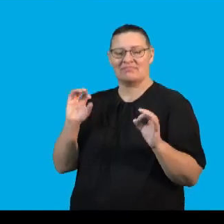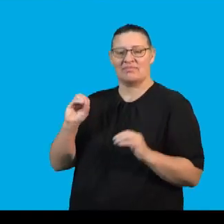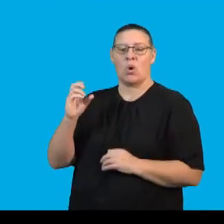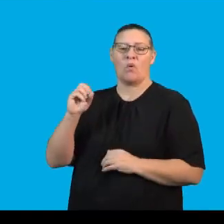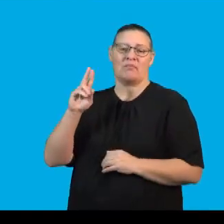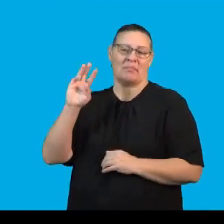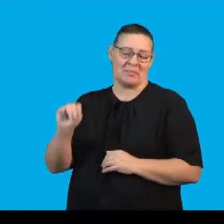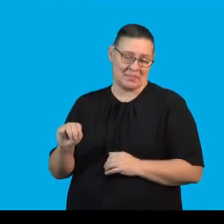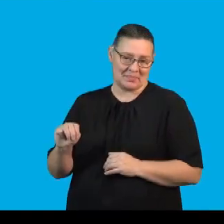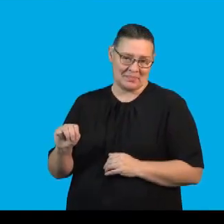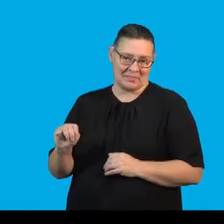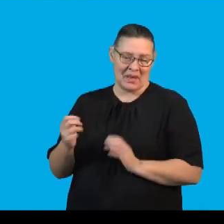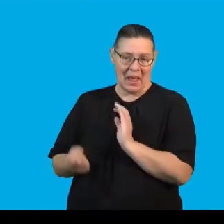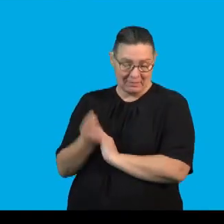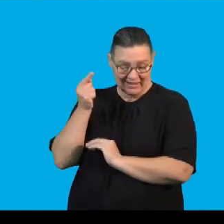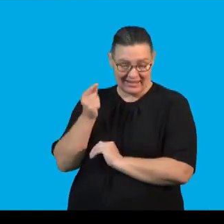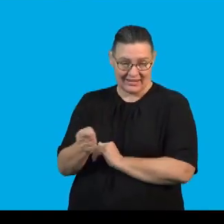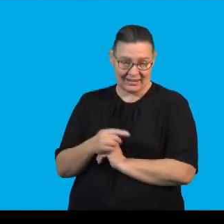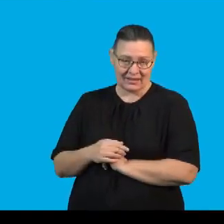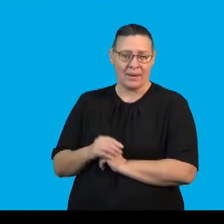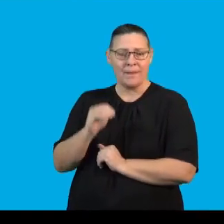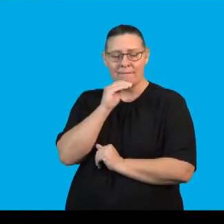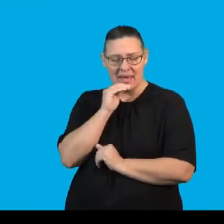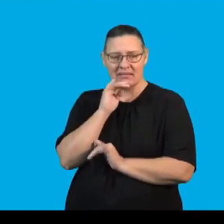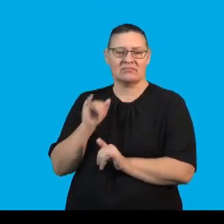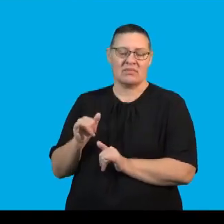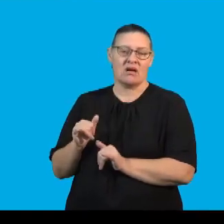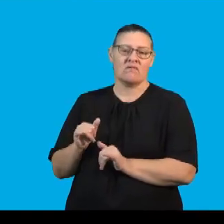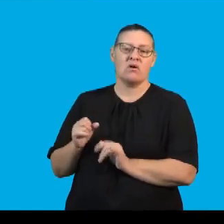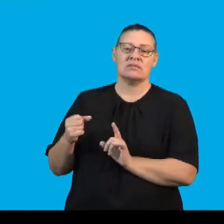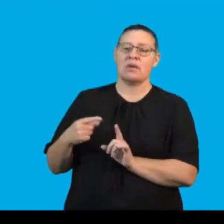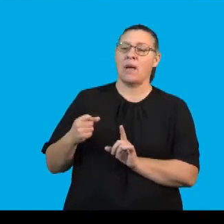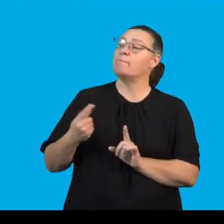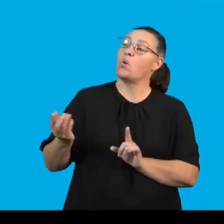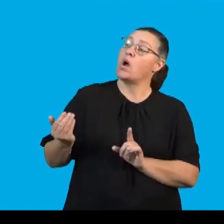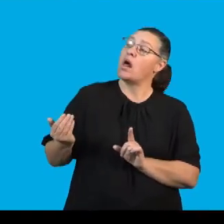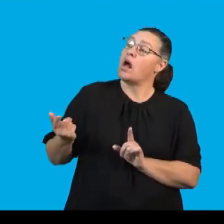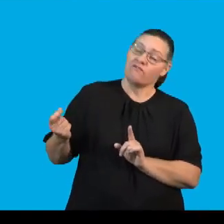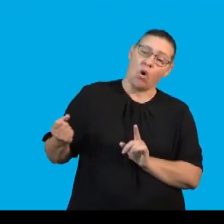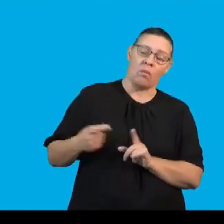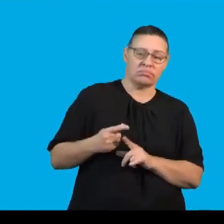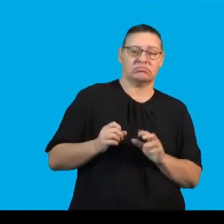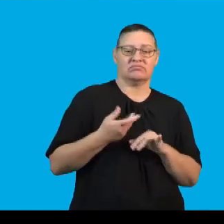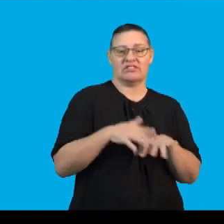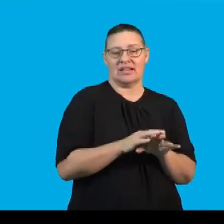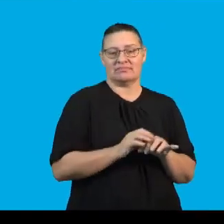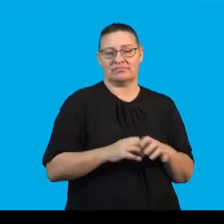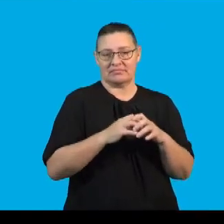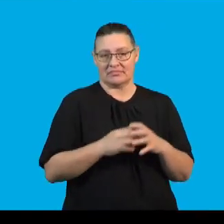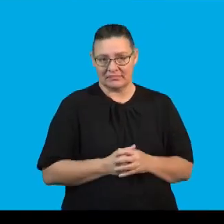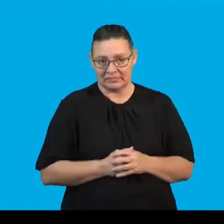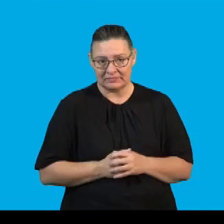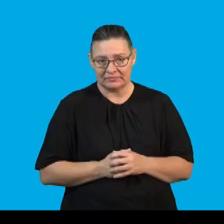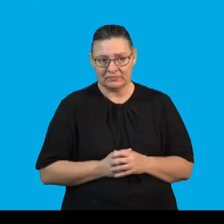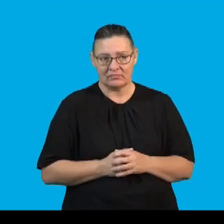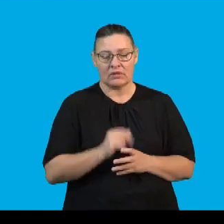release of the ripe ovum. It occurs here, meaning that it will be awaiting the sperm cell for fertilization.